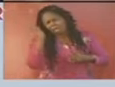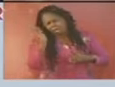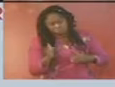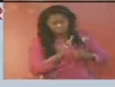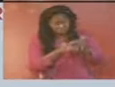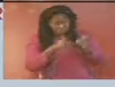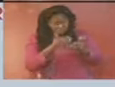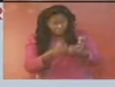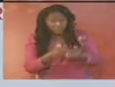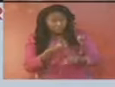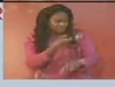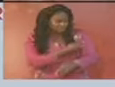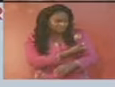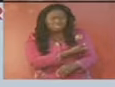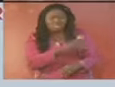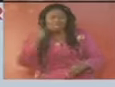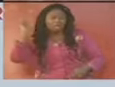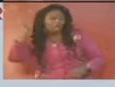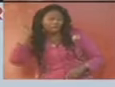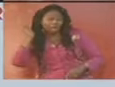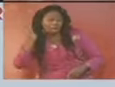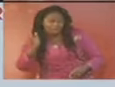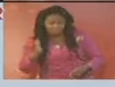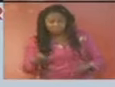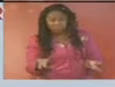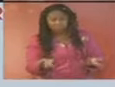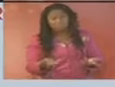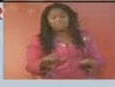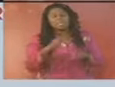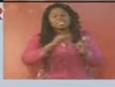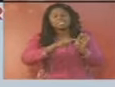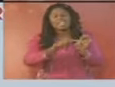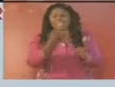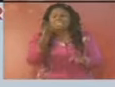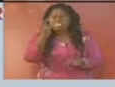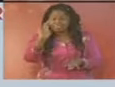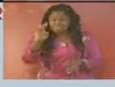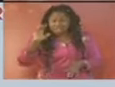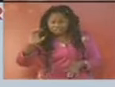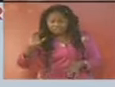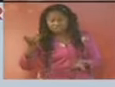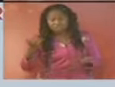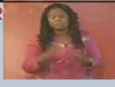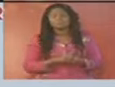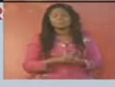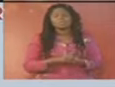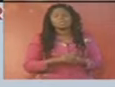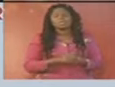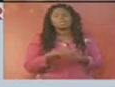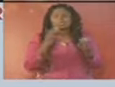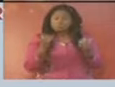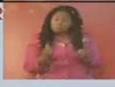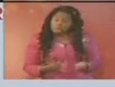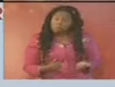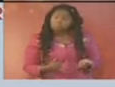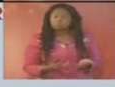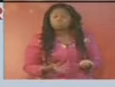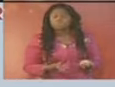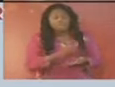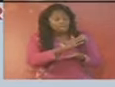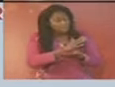1700s. So this is part of the rollout of that public education program. It will be ramped up